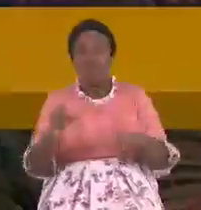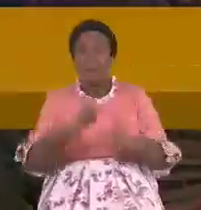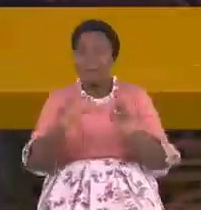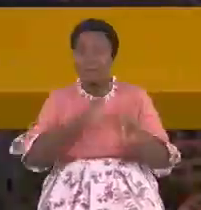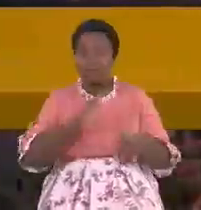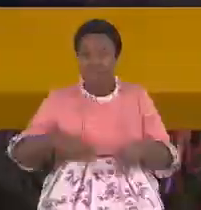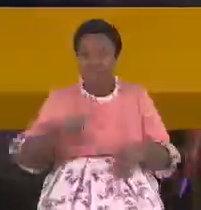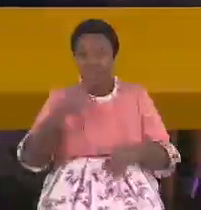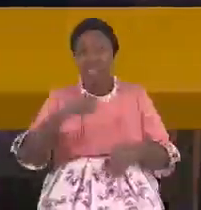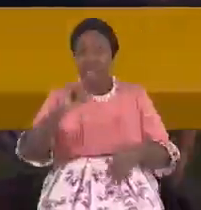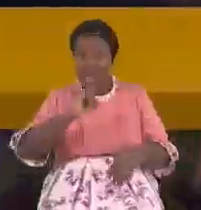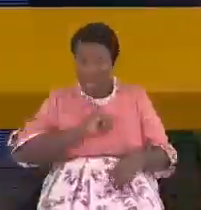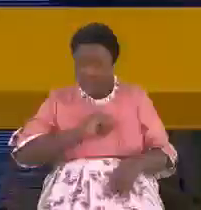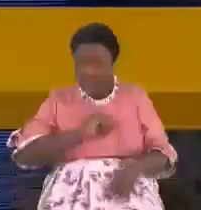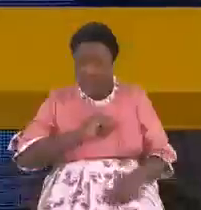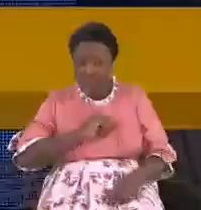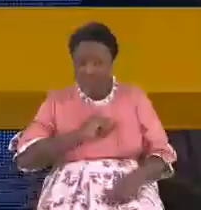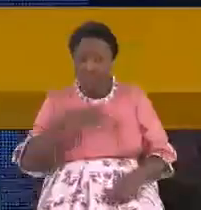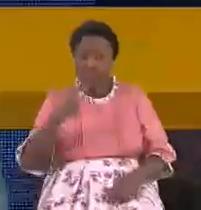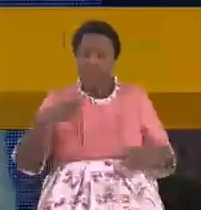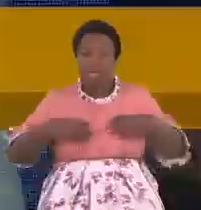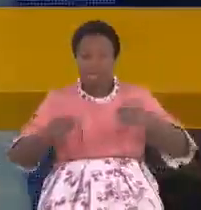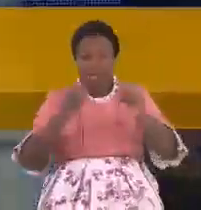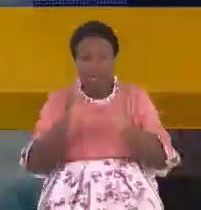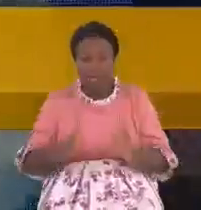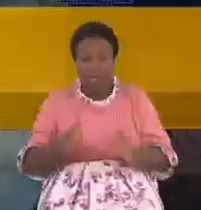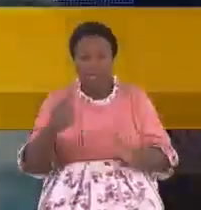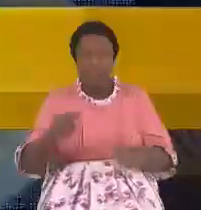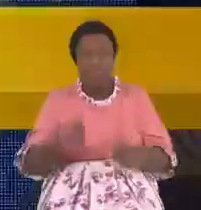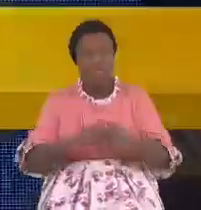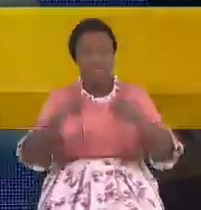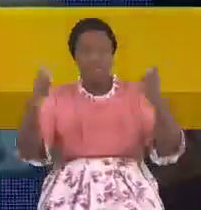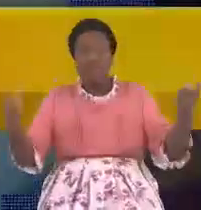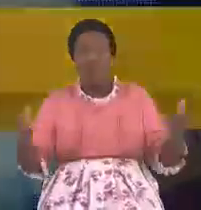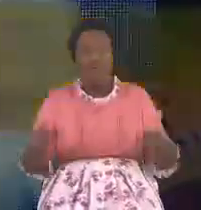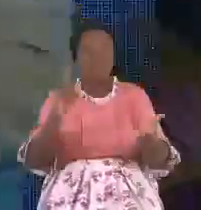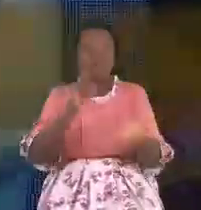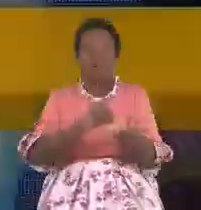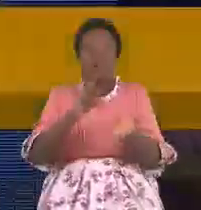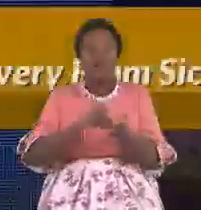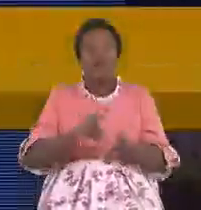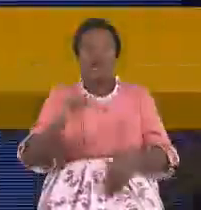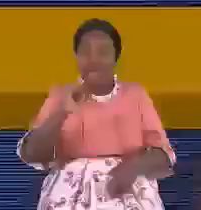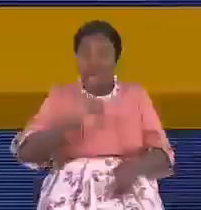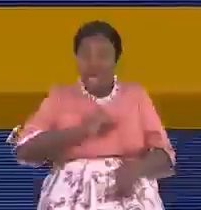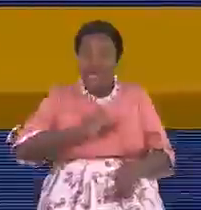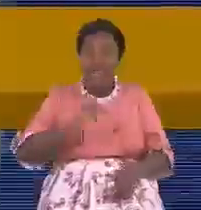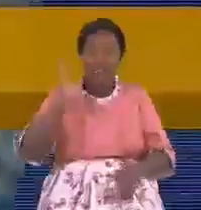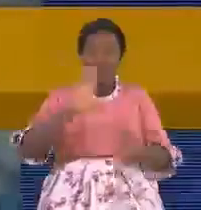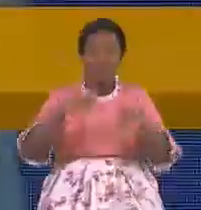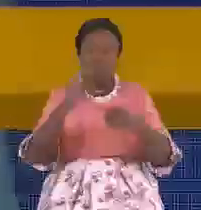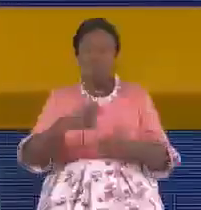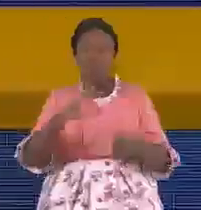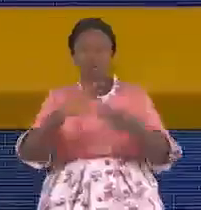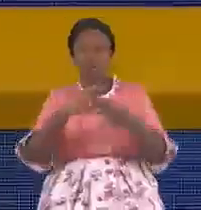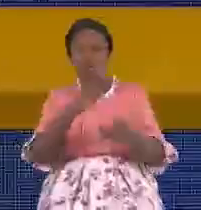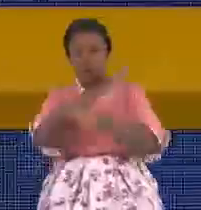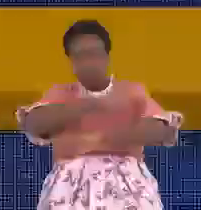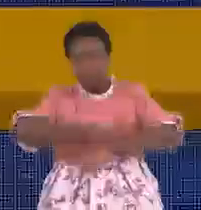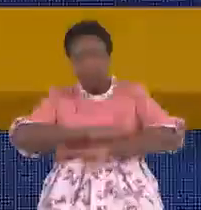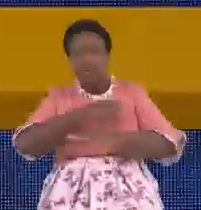i the healer the great physician i will give you rest he'll give you